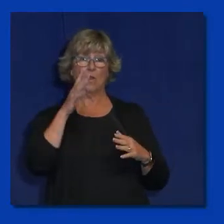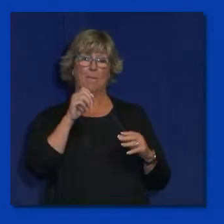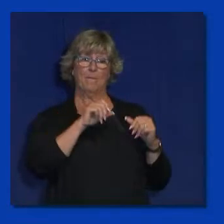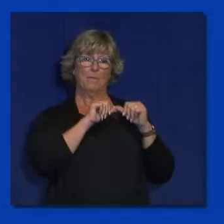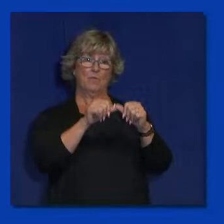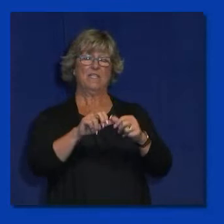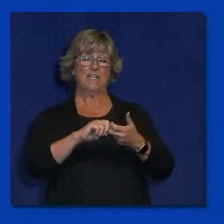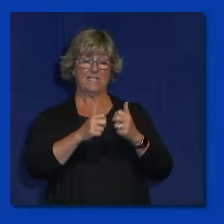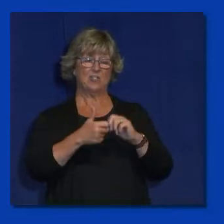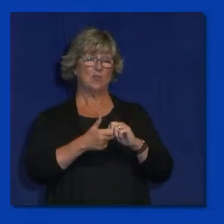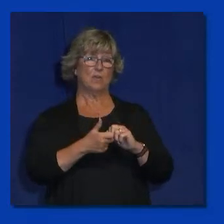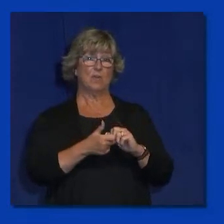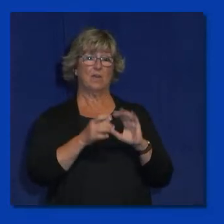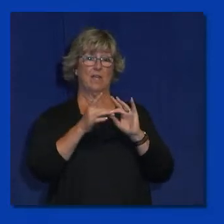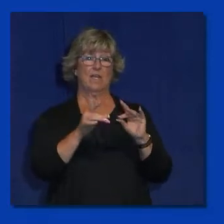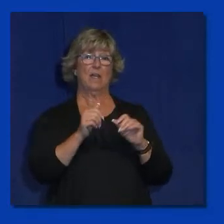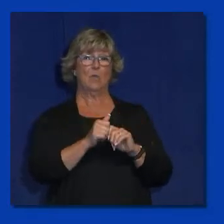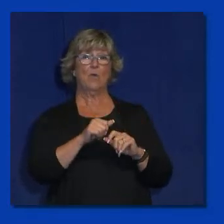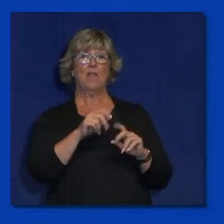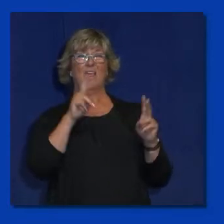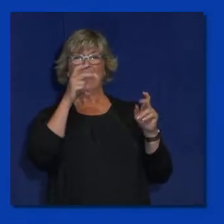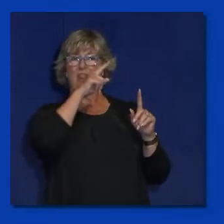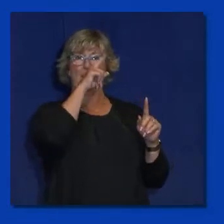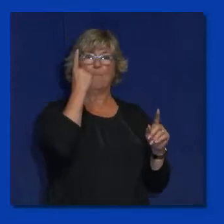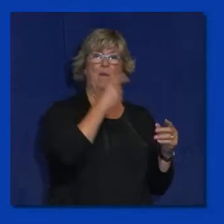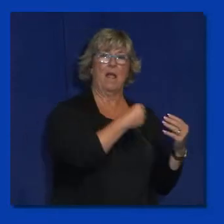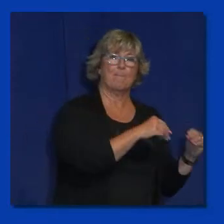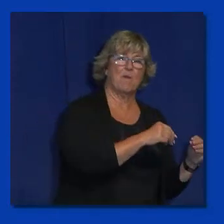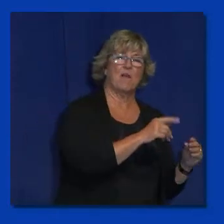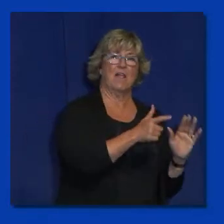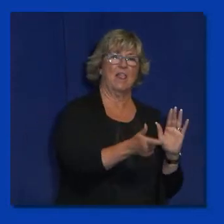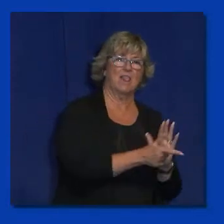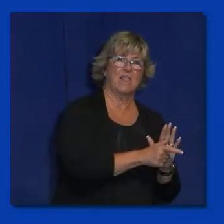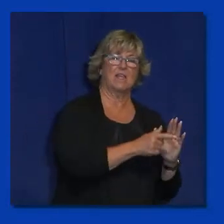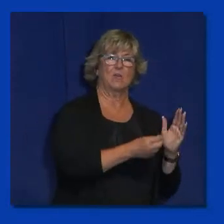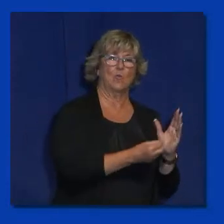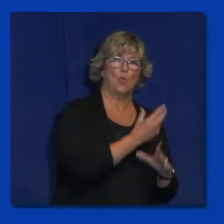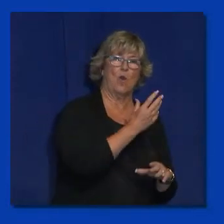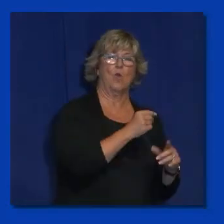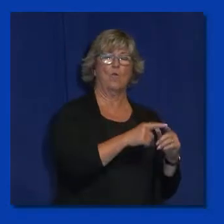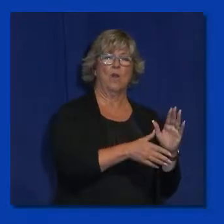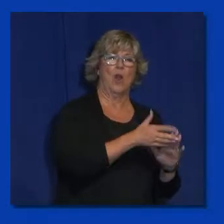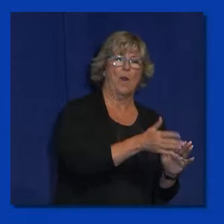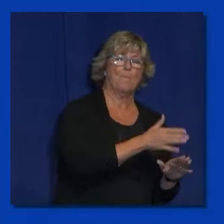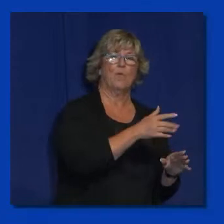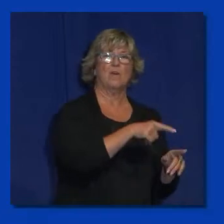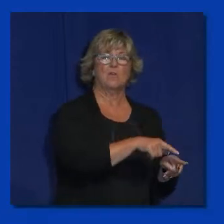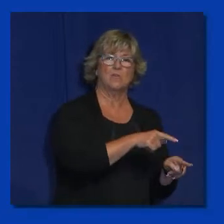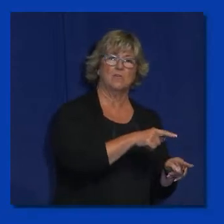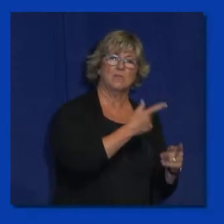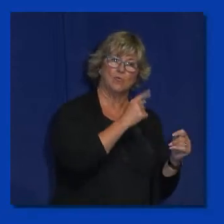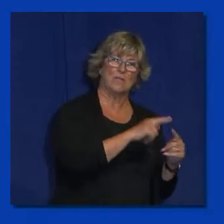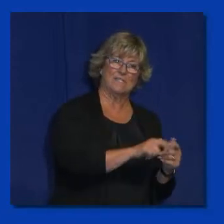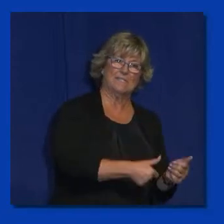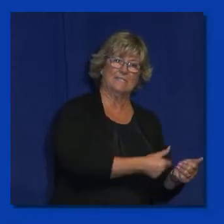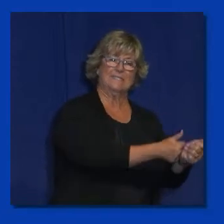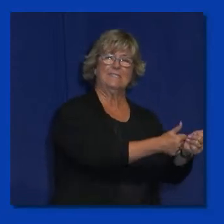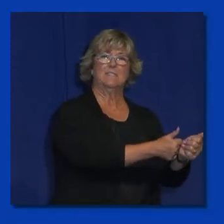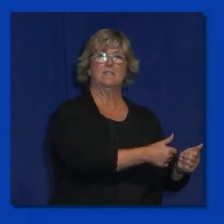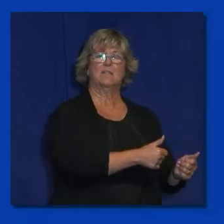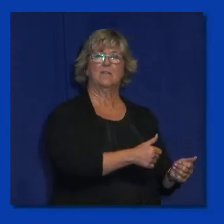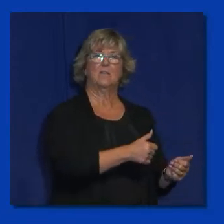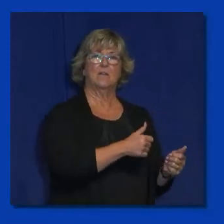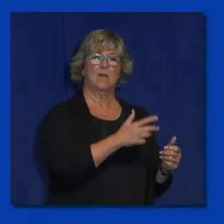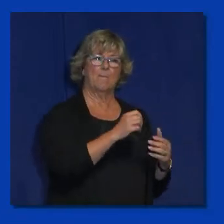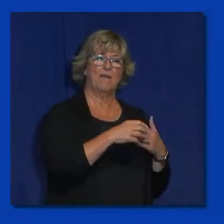persistent issue. And that's dealing with the black market, going after the illegal growers, illegal operators, trying to level set,